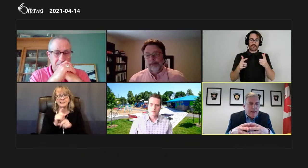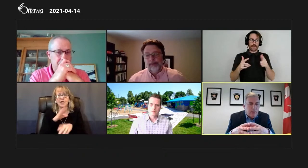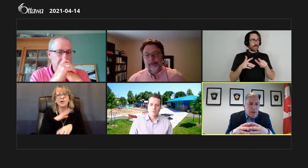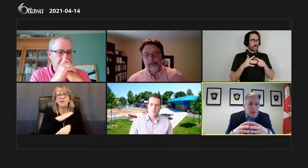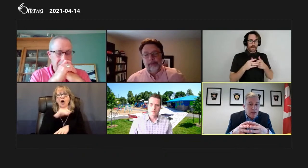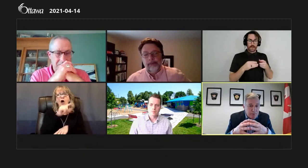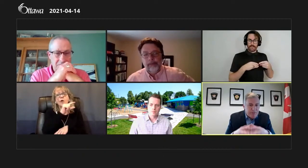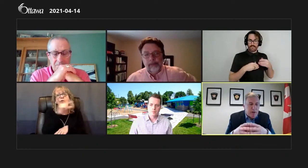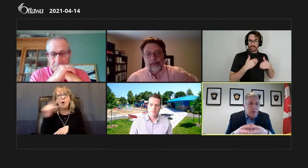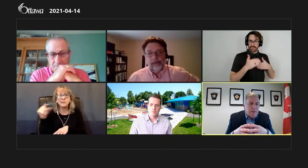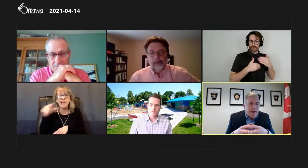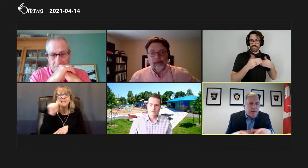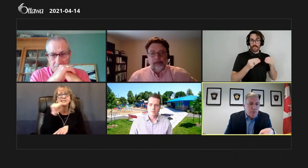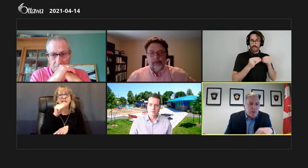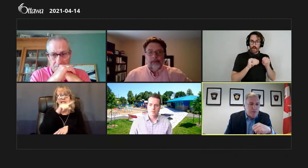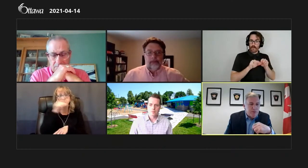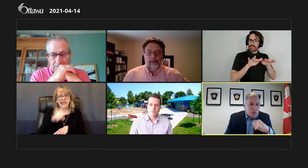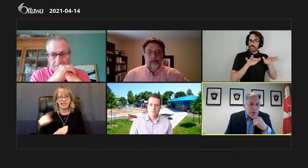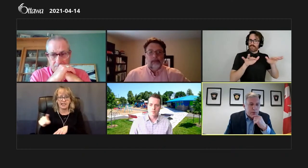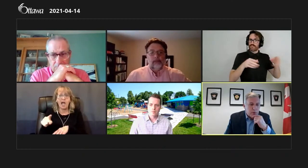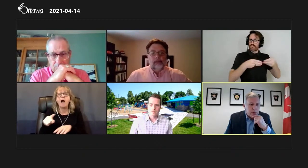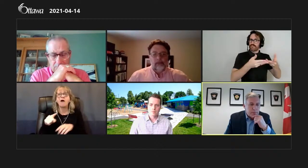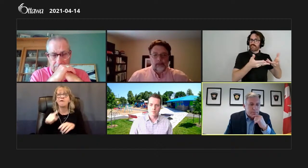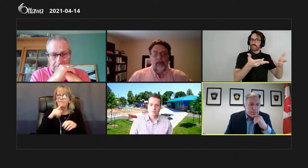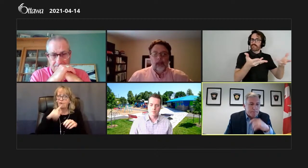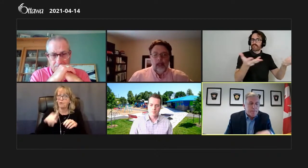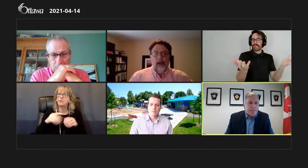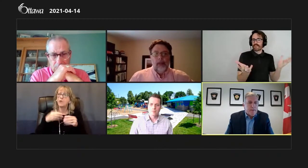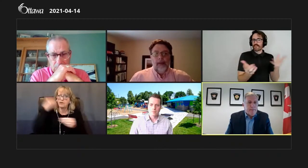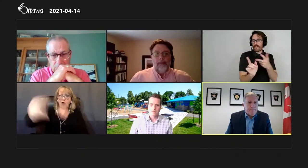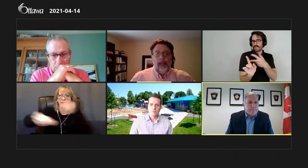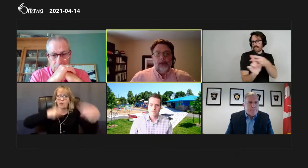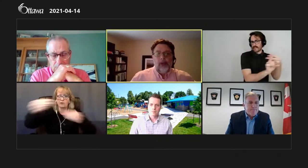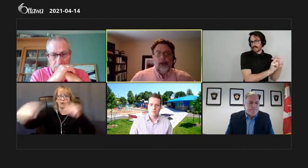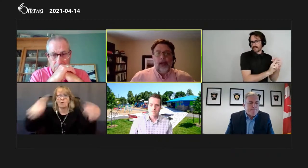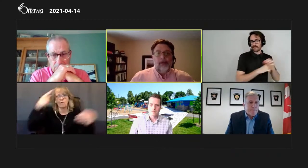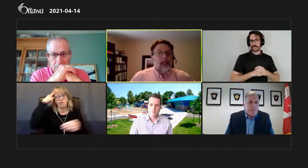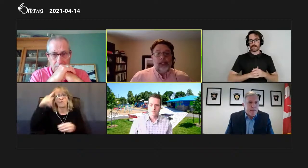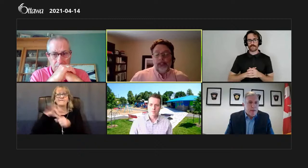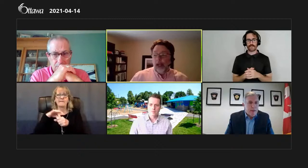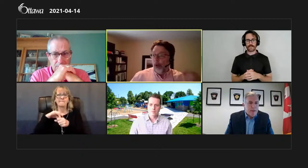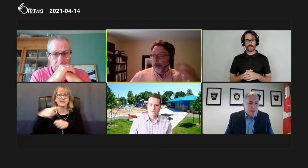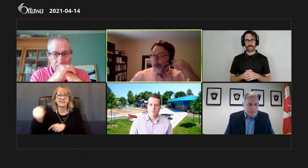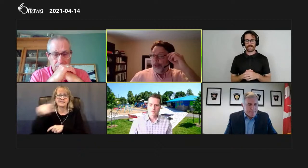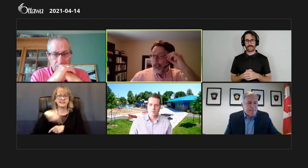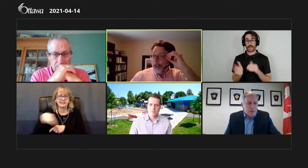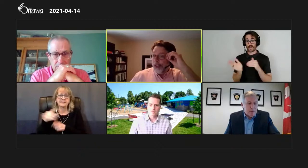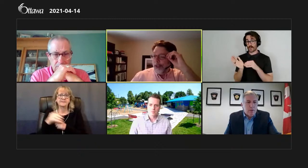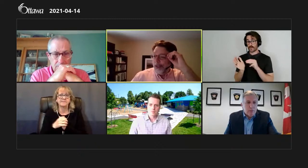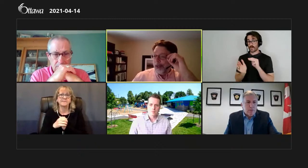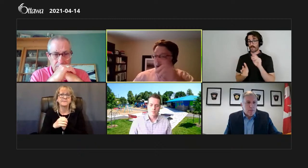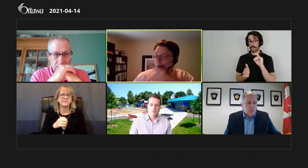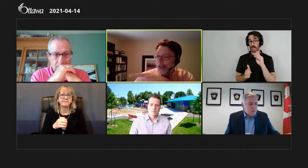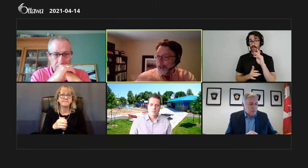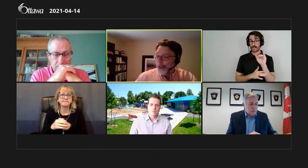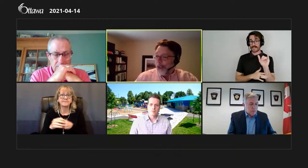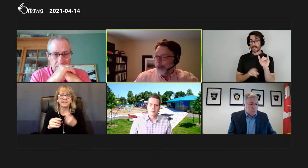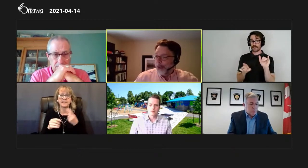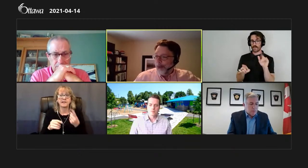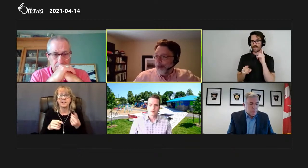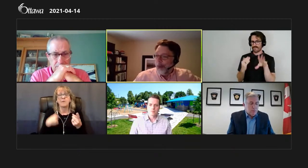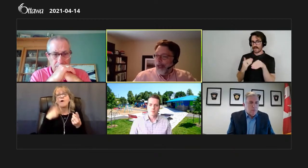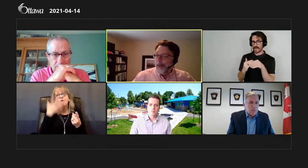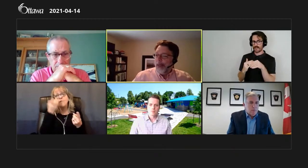that, in particular, that group as their first priority. Yeah, Tony, if I could just add one thing. So actually, Dr. Arneson